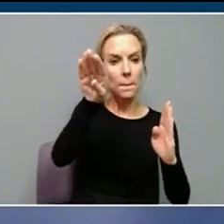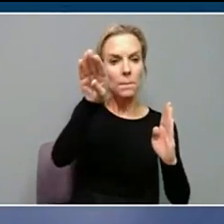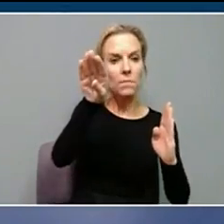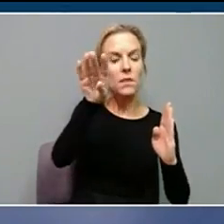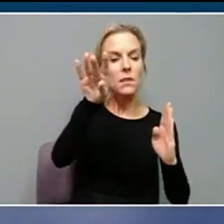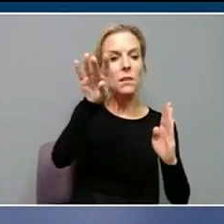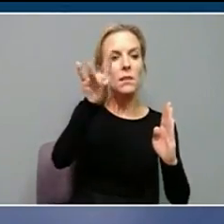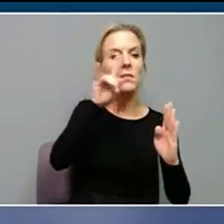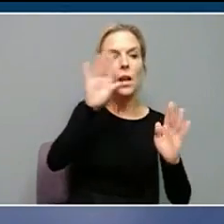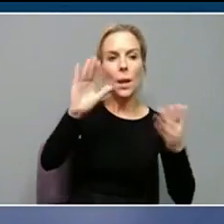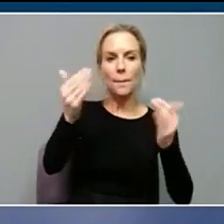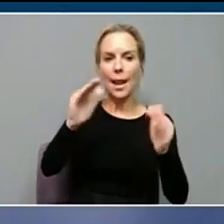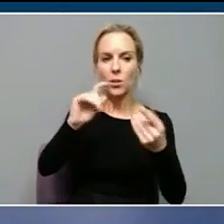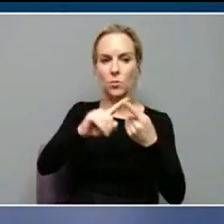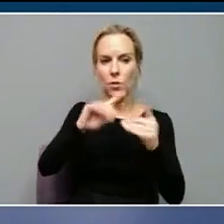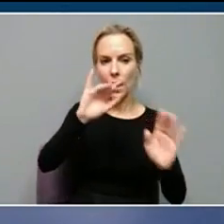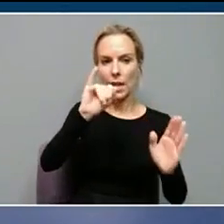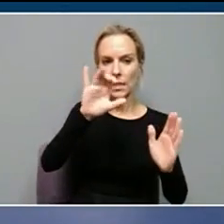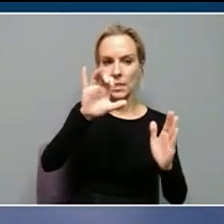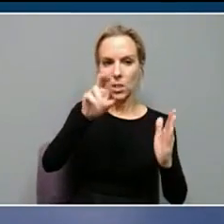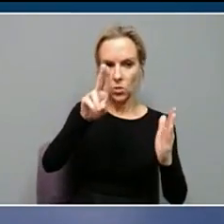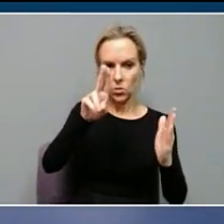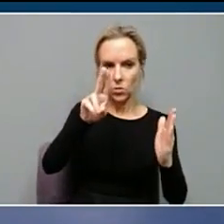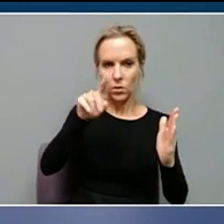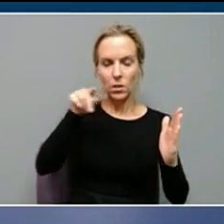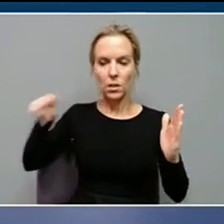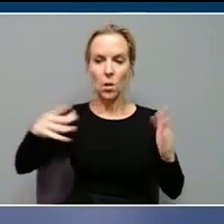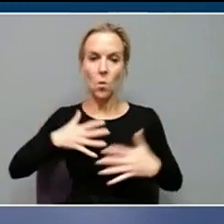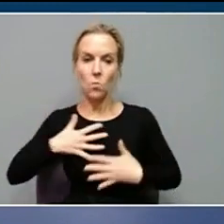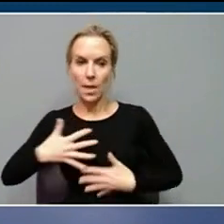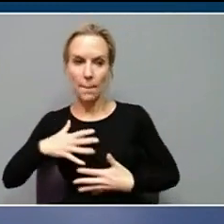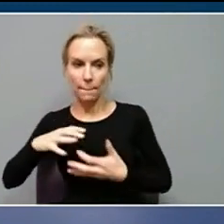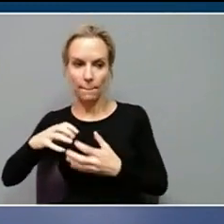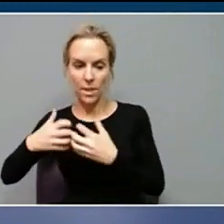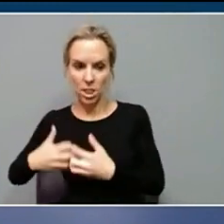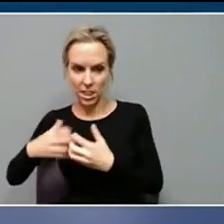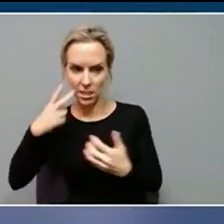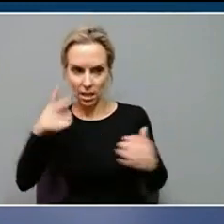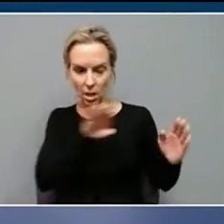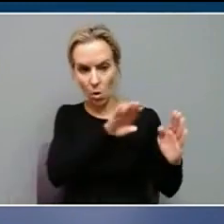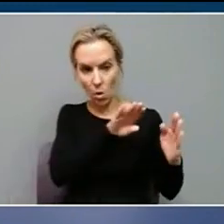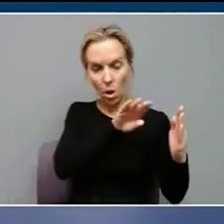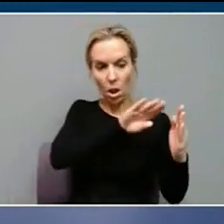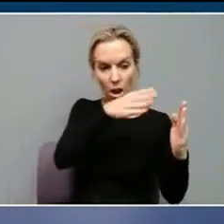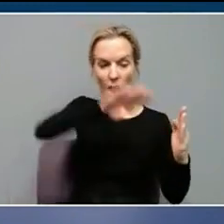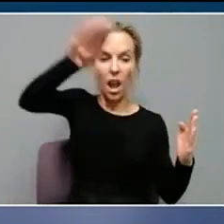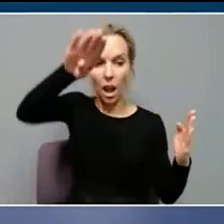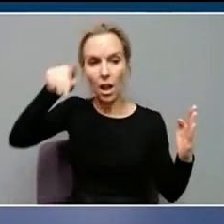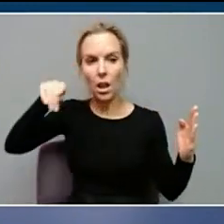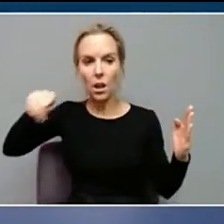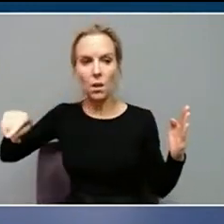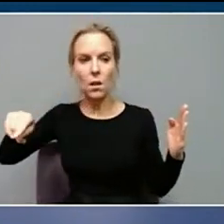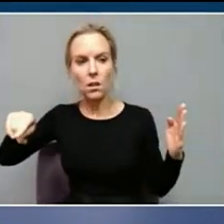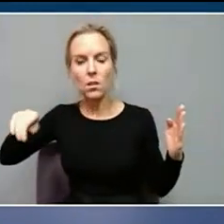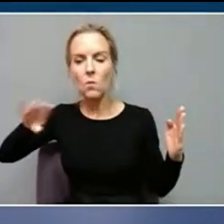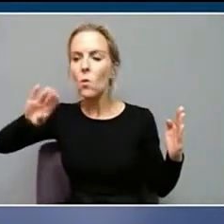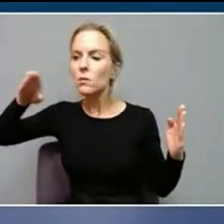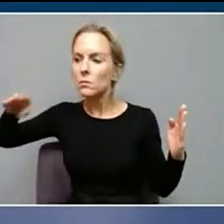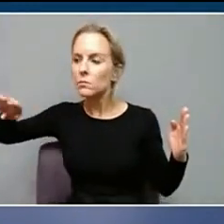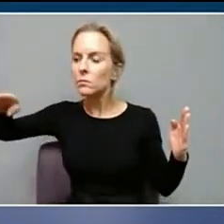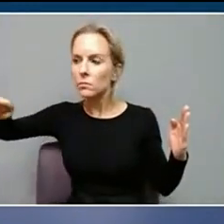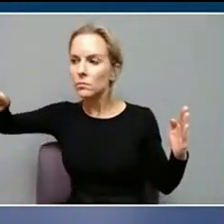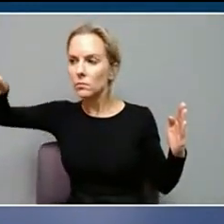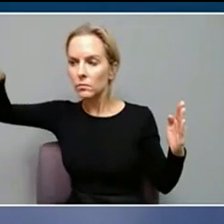ICUs, let's go to the ventilators. In many ways, was more pronounced